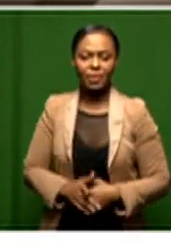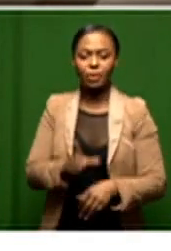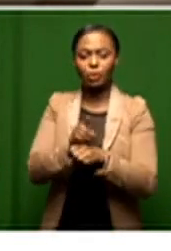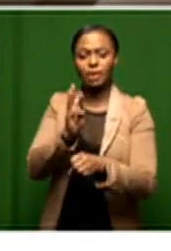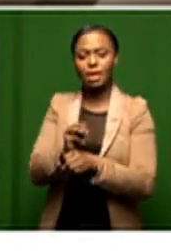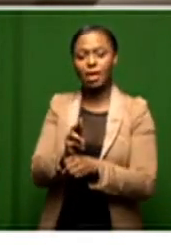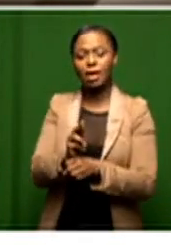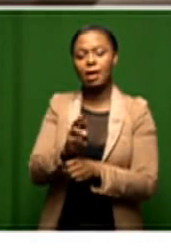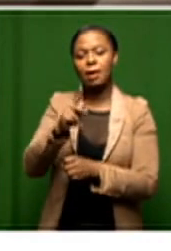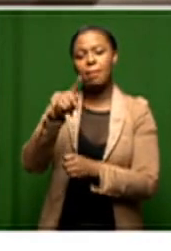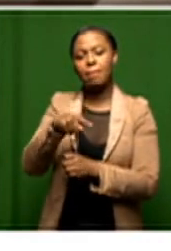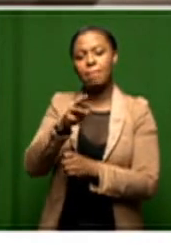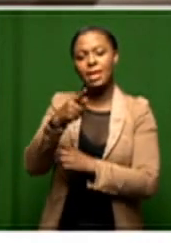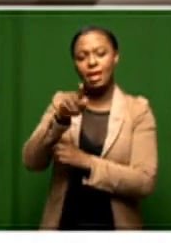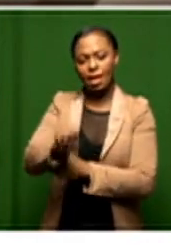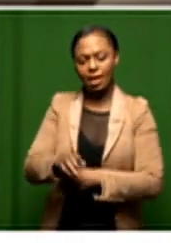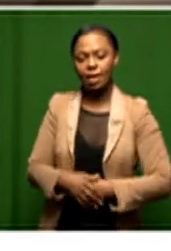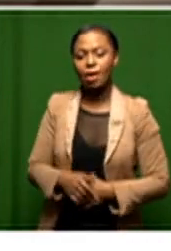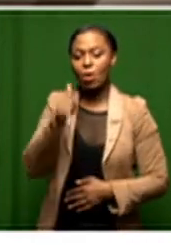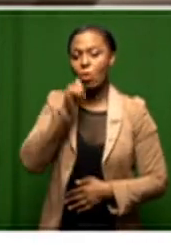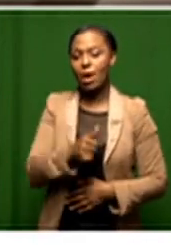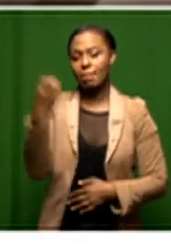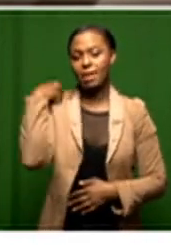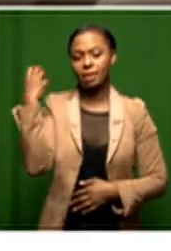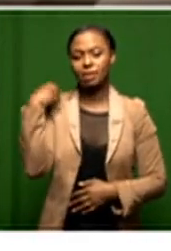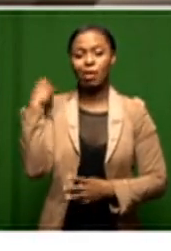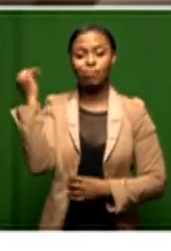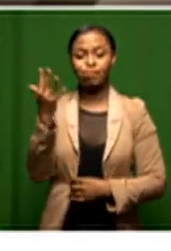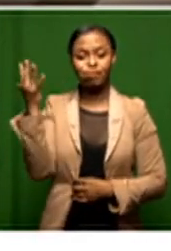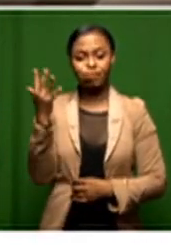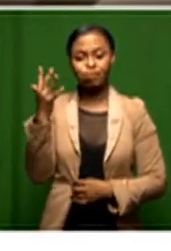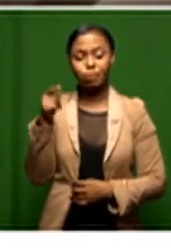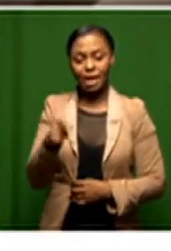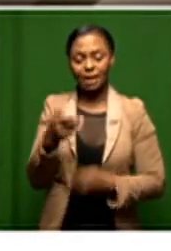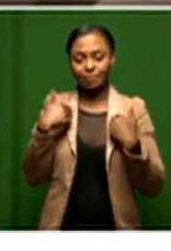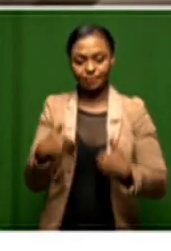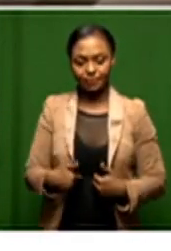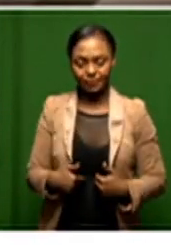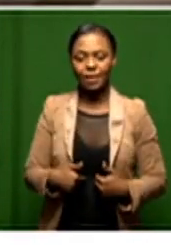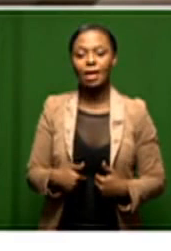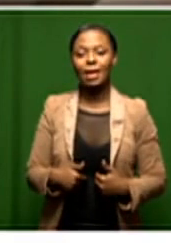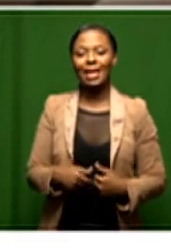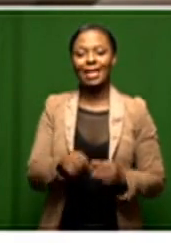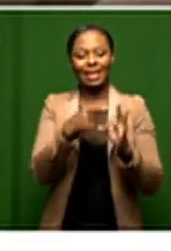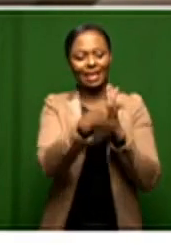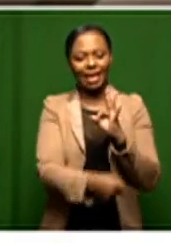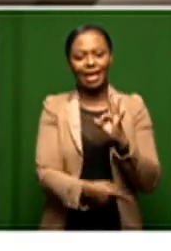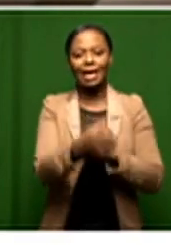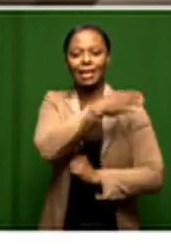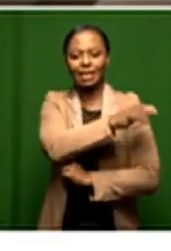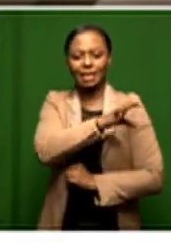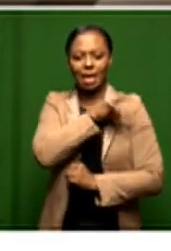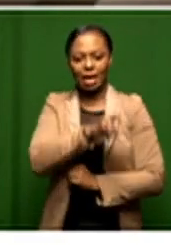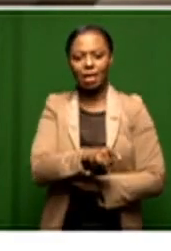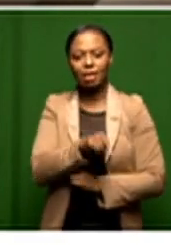Pillay and Prof. Barry Shoup on the minister's webinar just the other night, the phase 3 clinical trial data